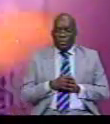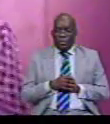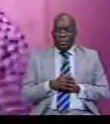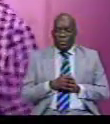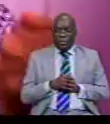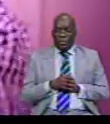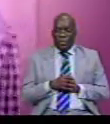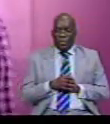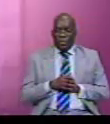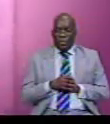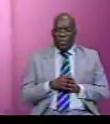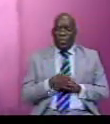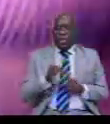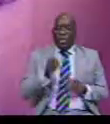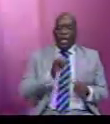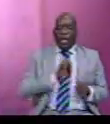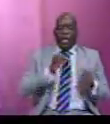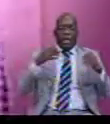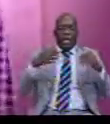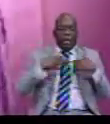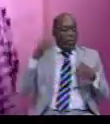I have heard thy prayer.